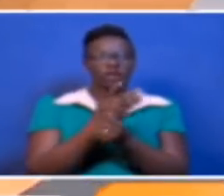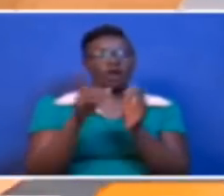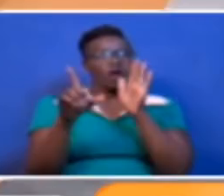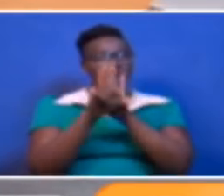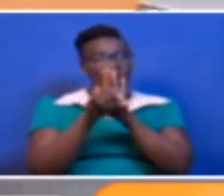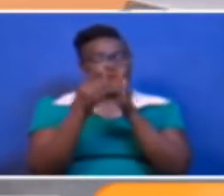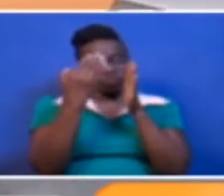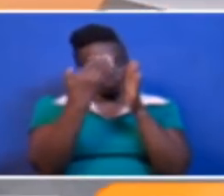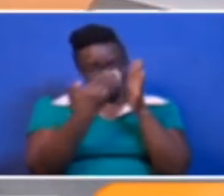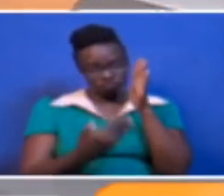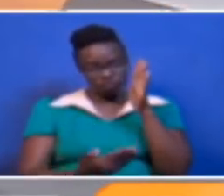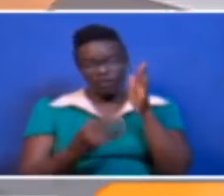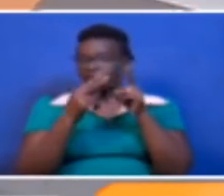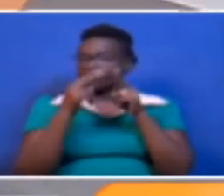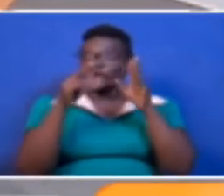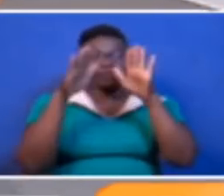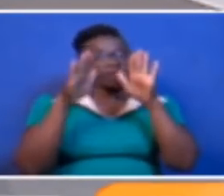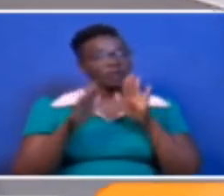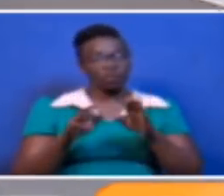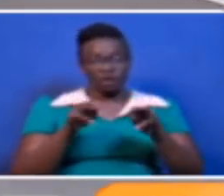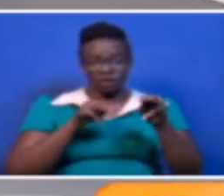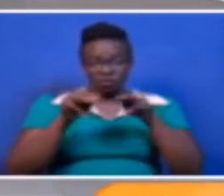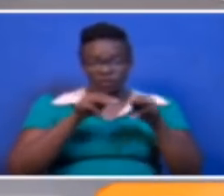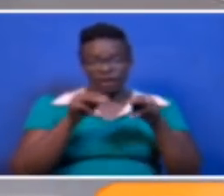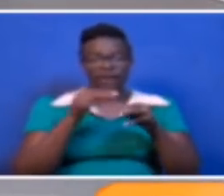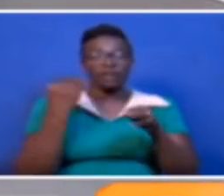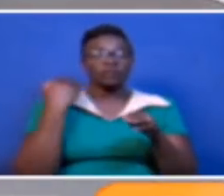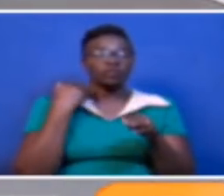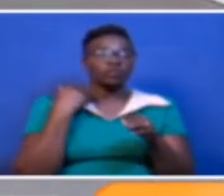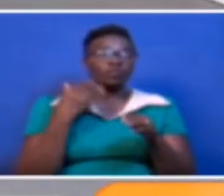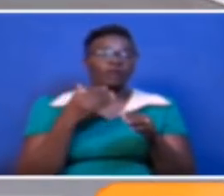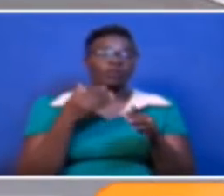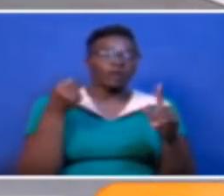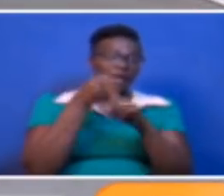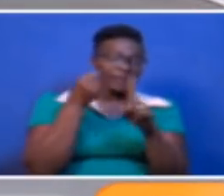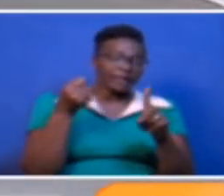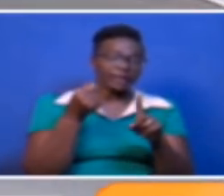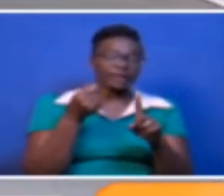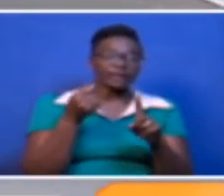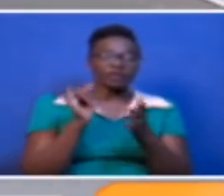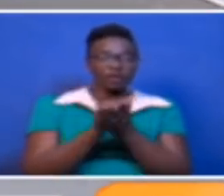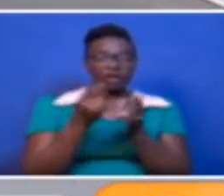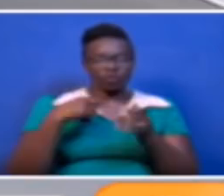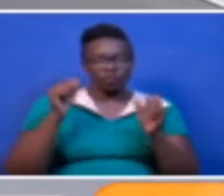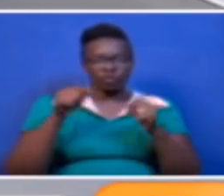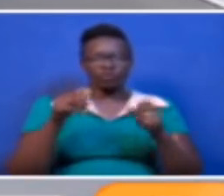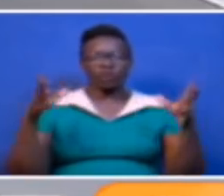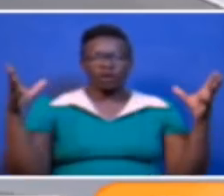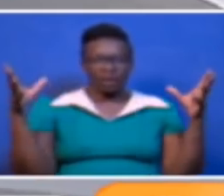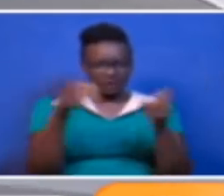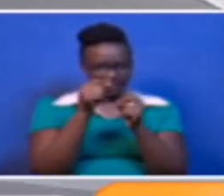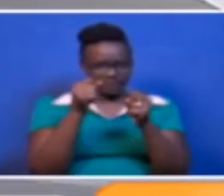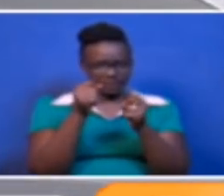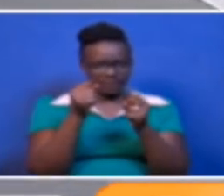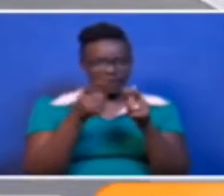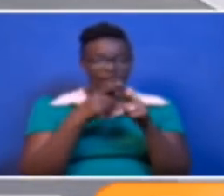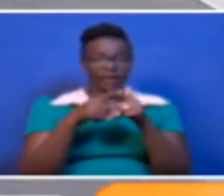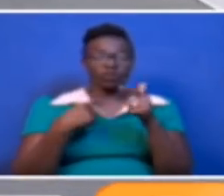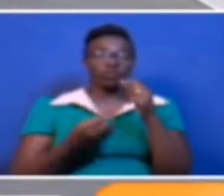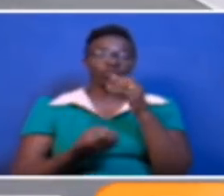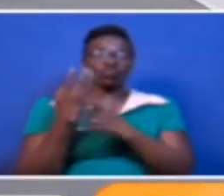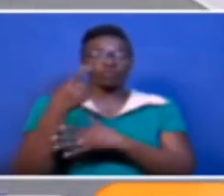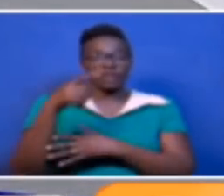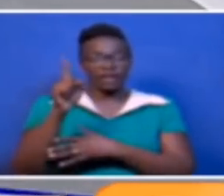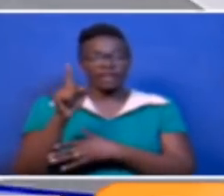in managing terror, ensuring that we can be able to arrest you, come up with appropriate